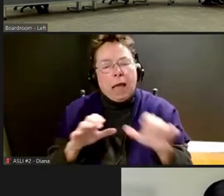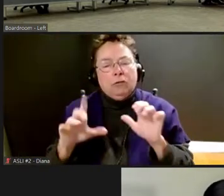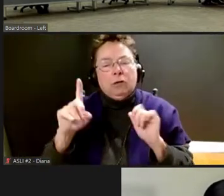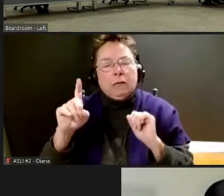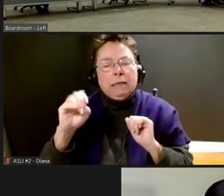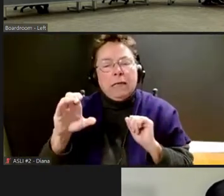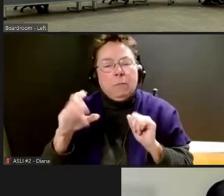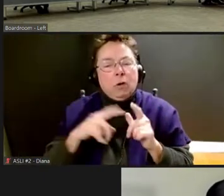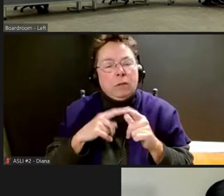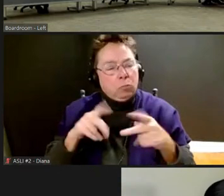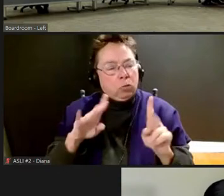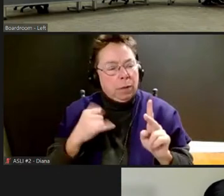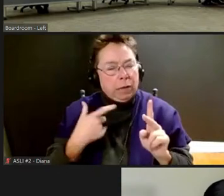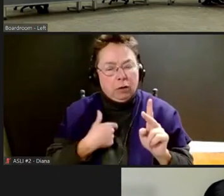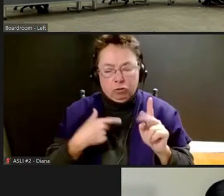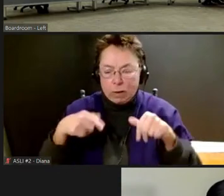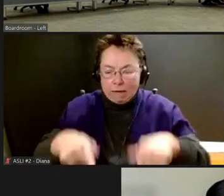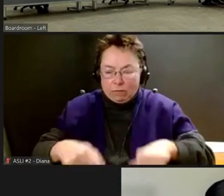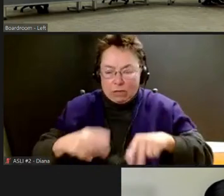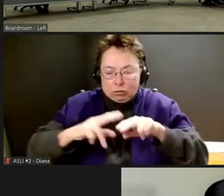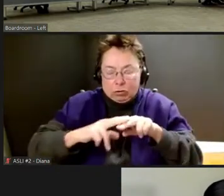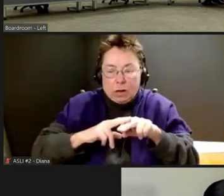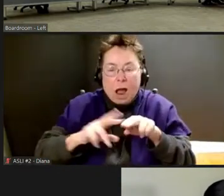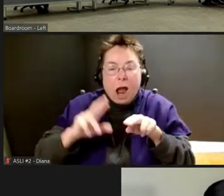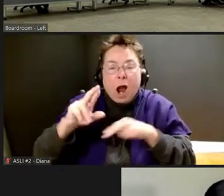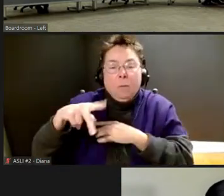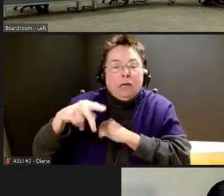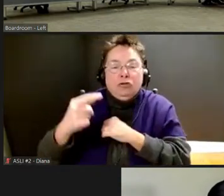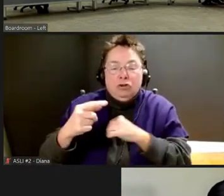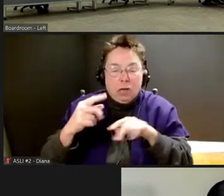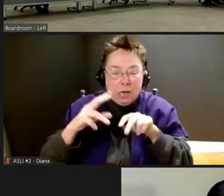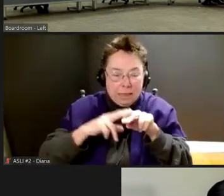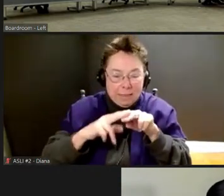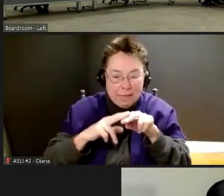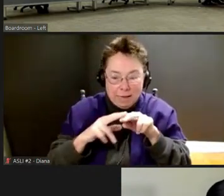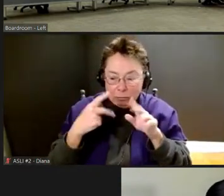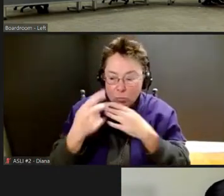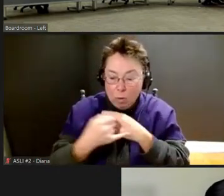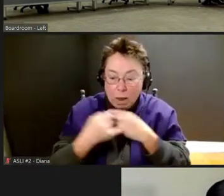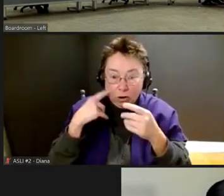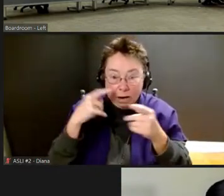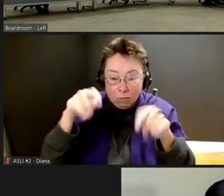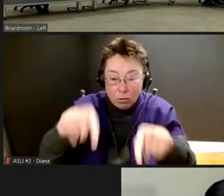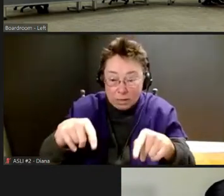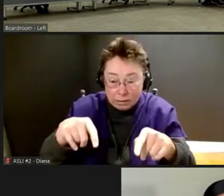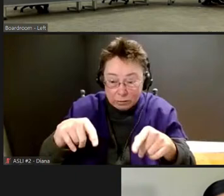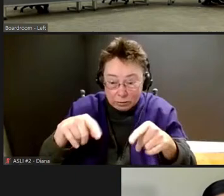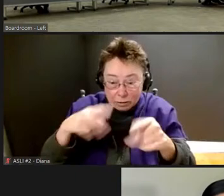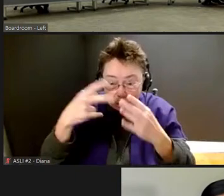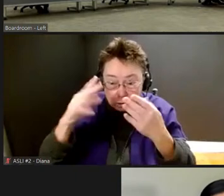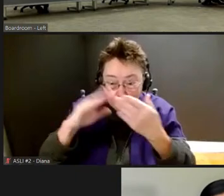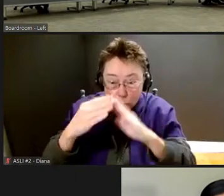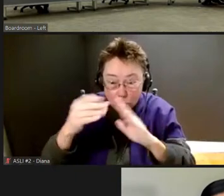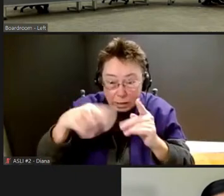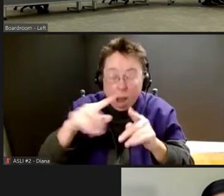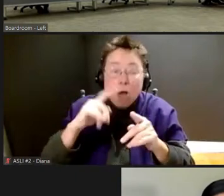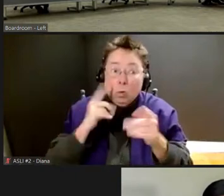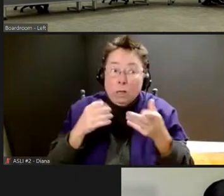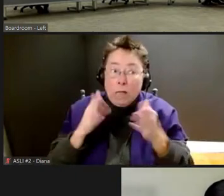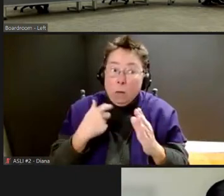and allow us to move this transformational project for this community forward. Very good. Thank